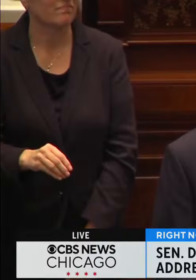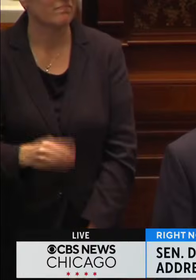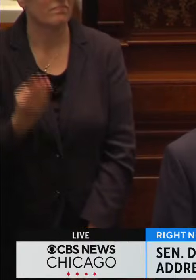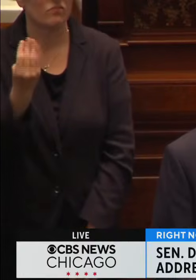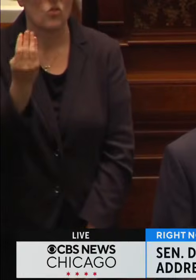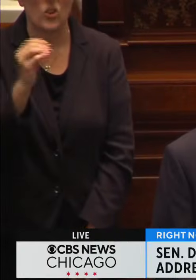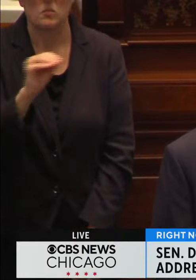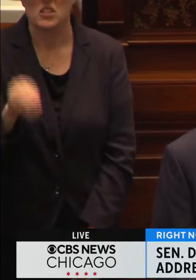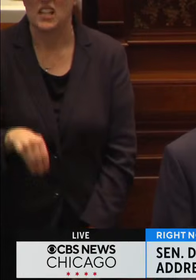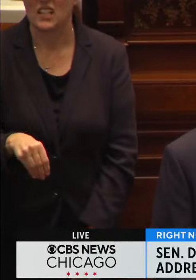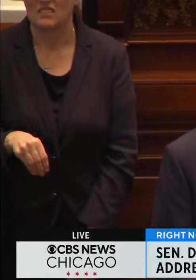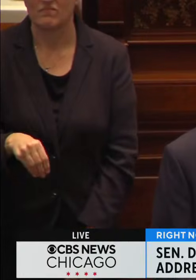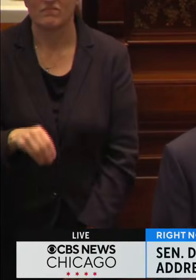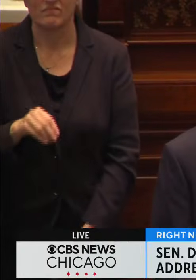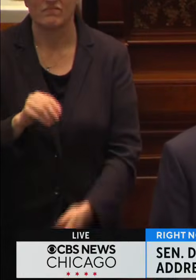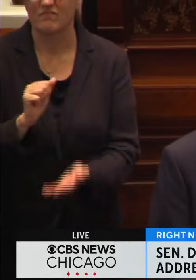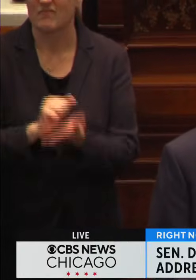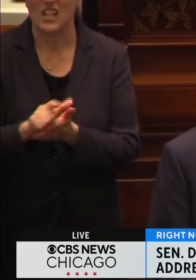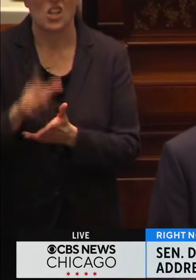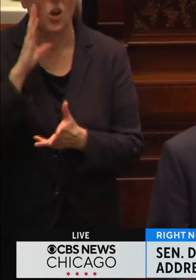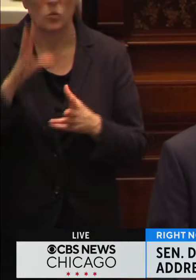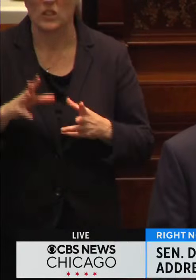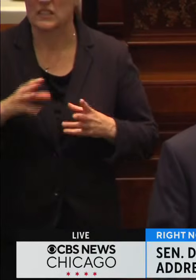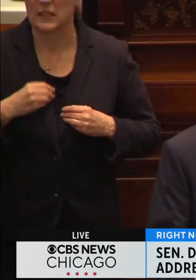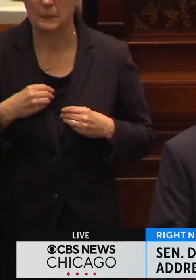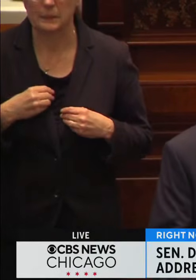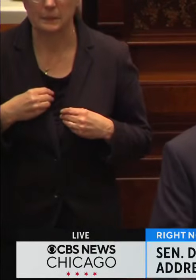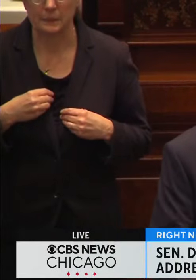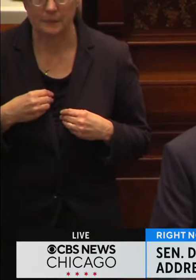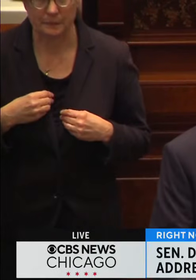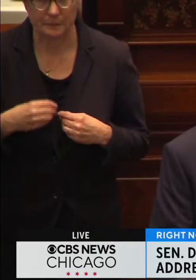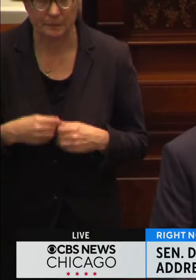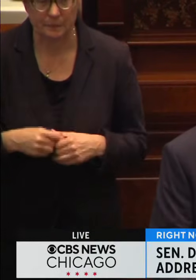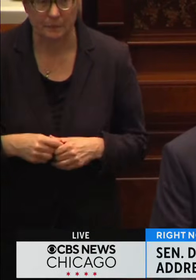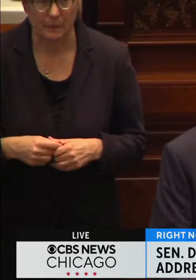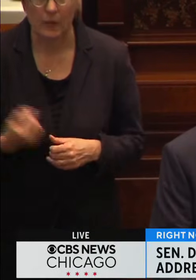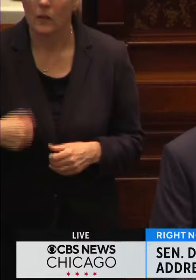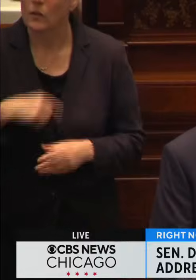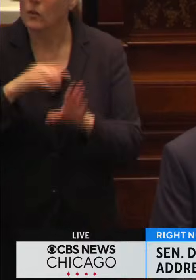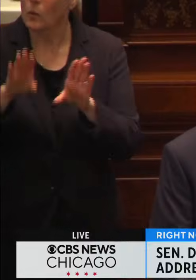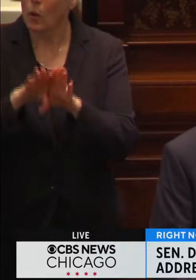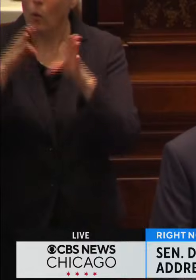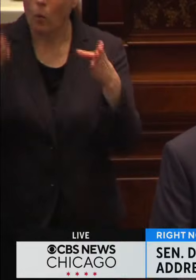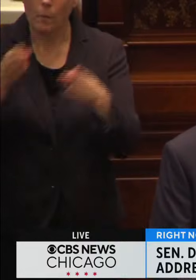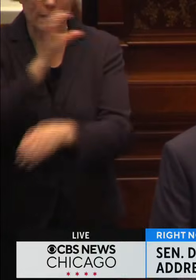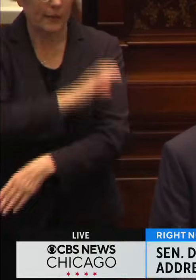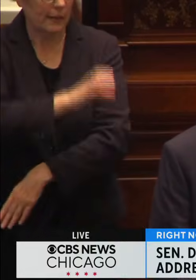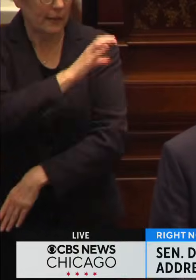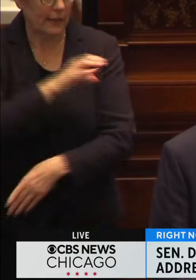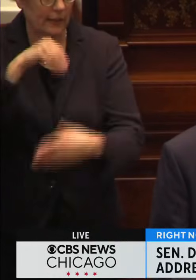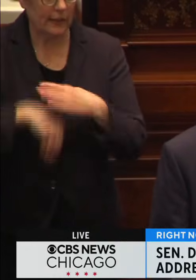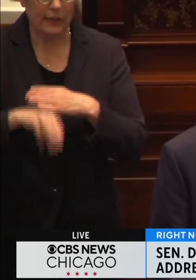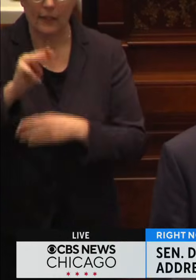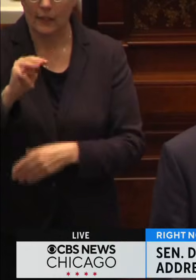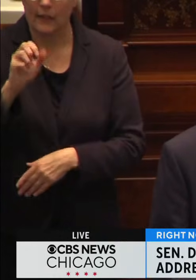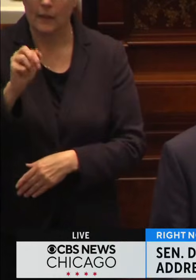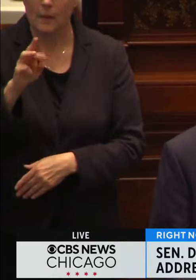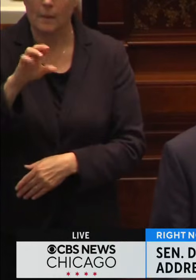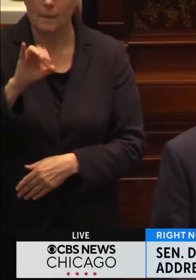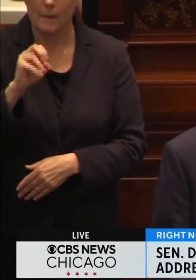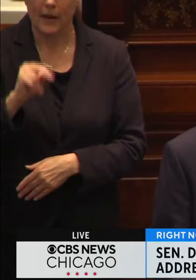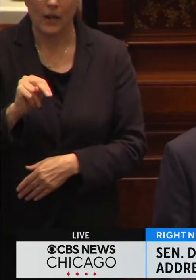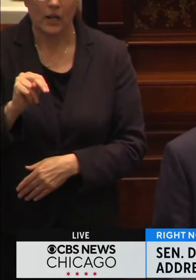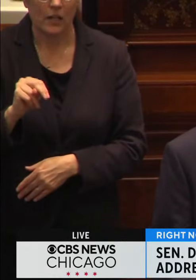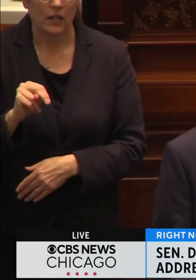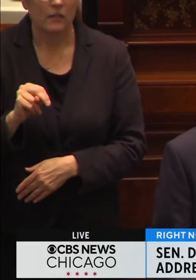14% will even take a patient. So we're going to open the clinic in Marion, and just several days ago, we got